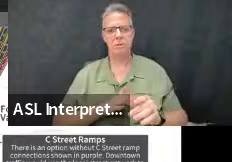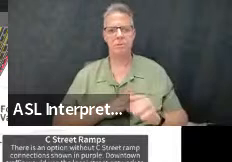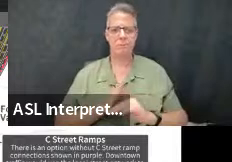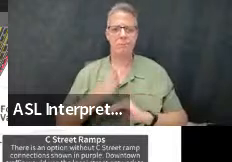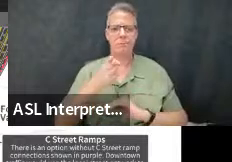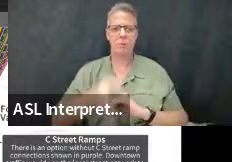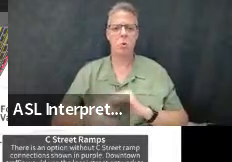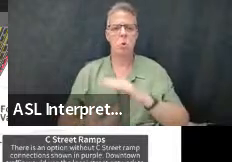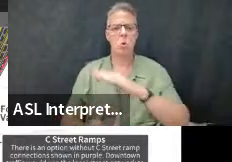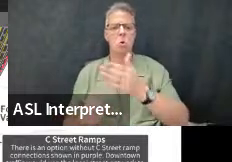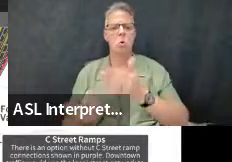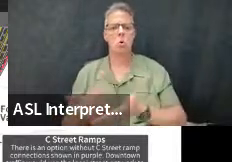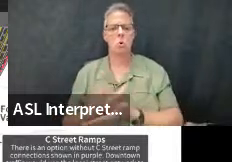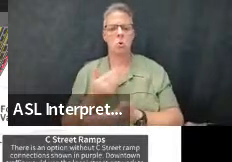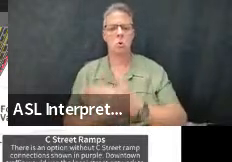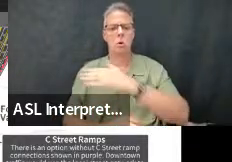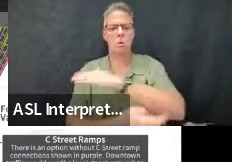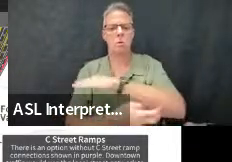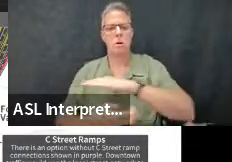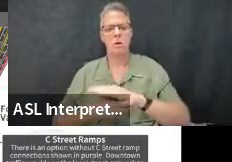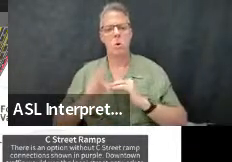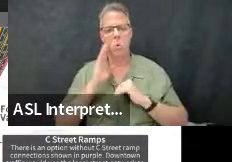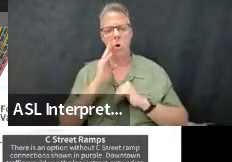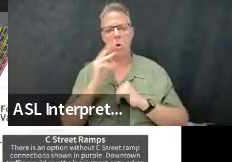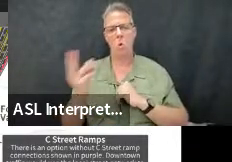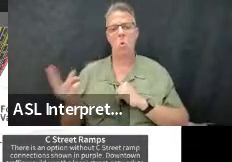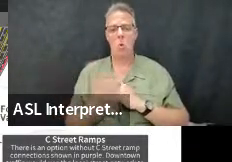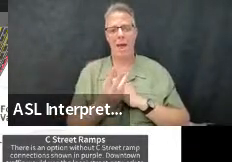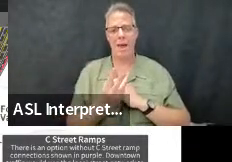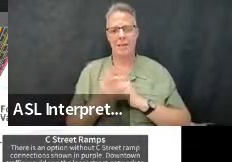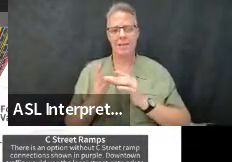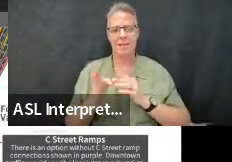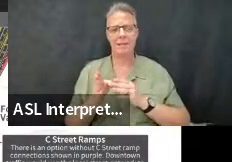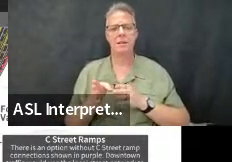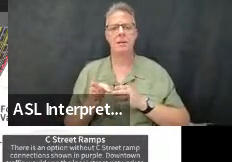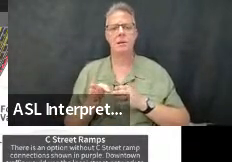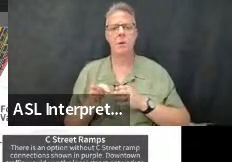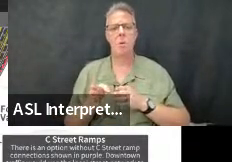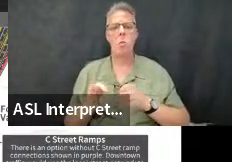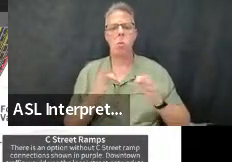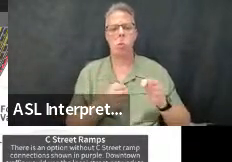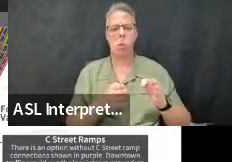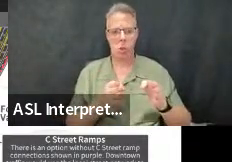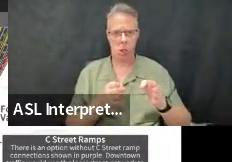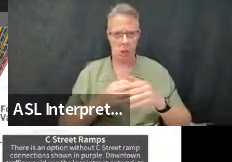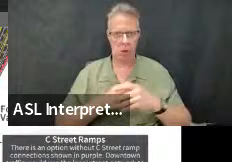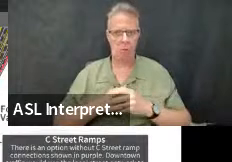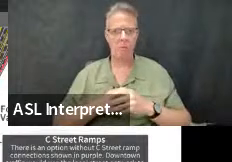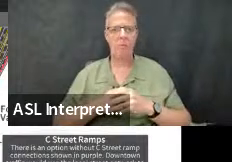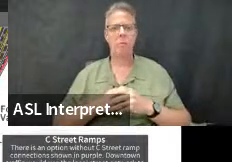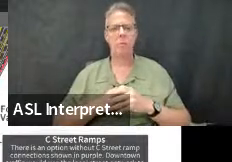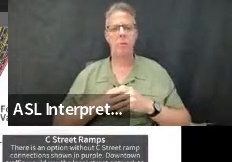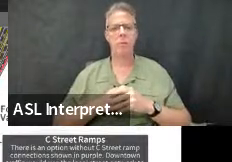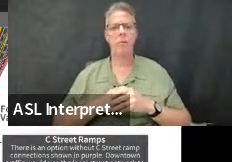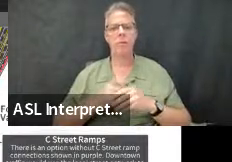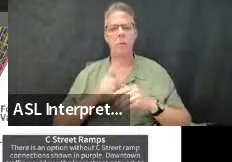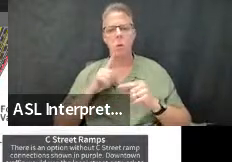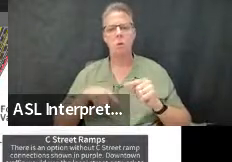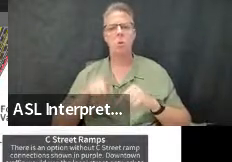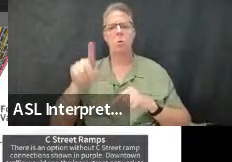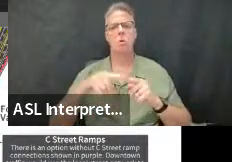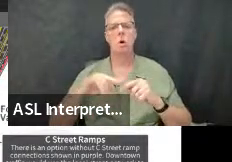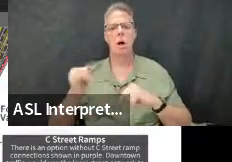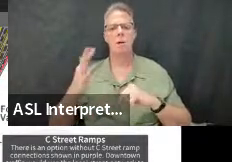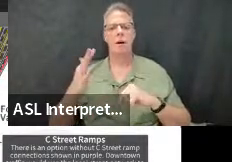the new bridge is going to be located just west of the existing bridge, and then join back to